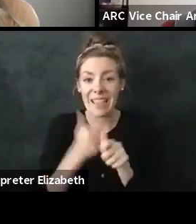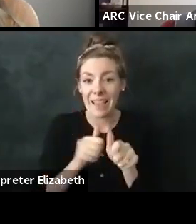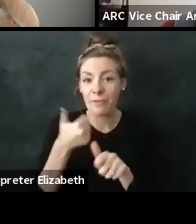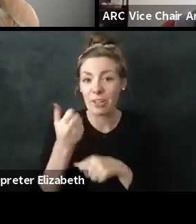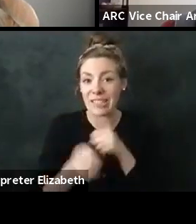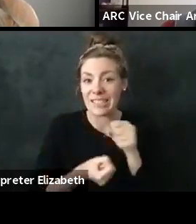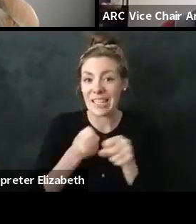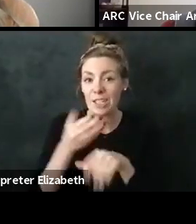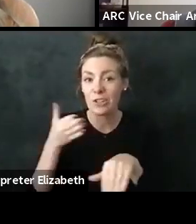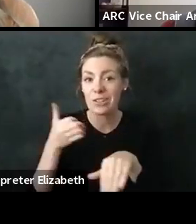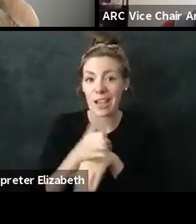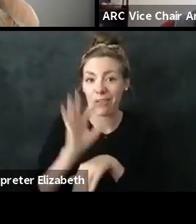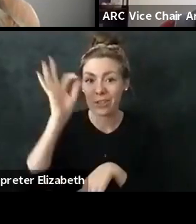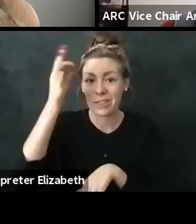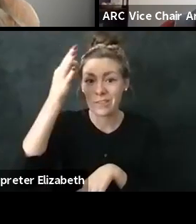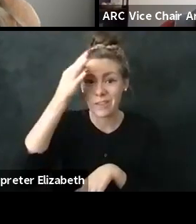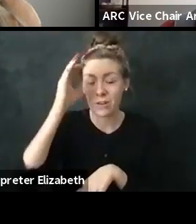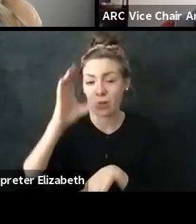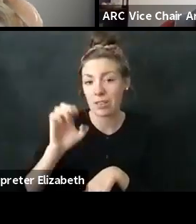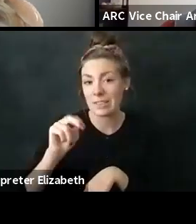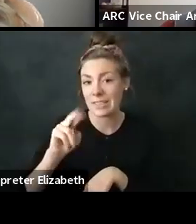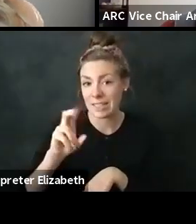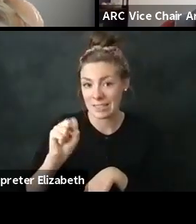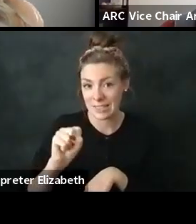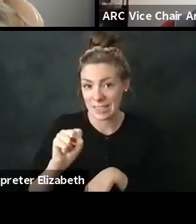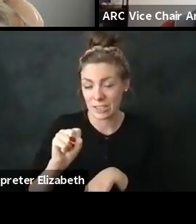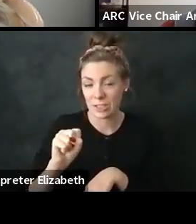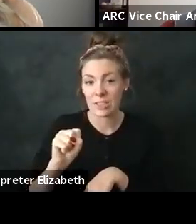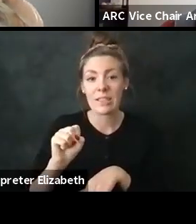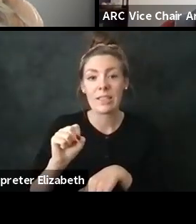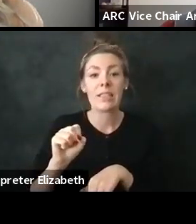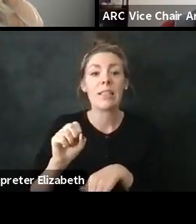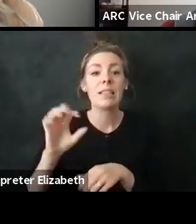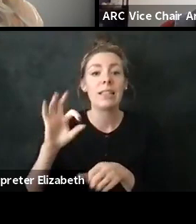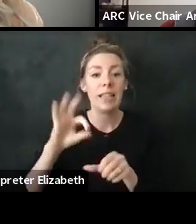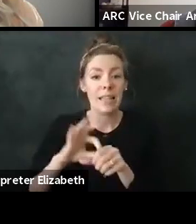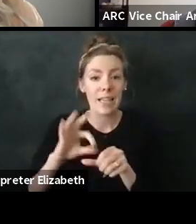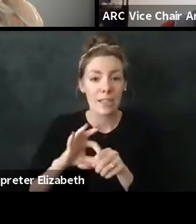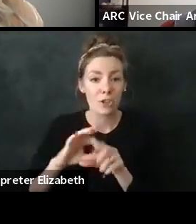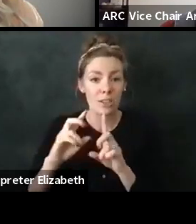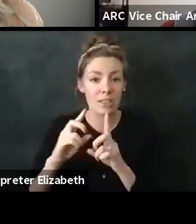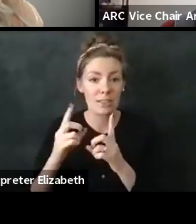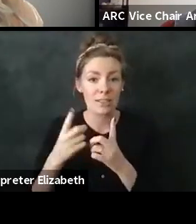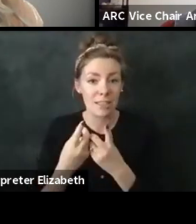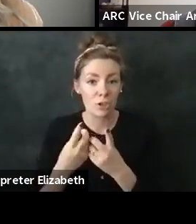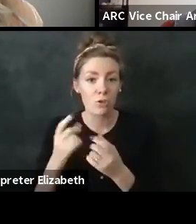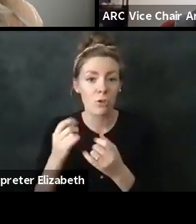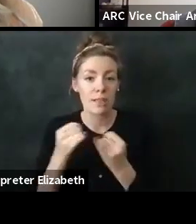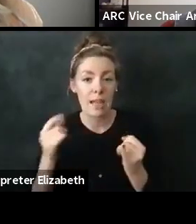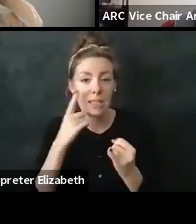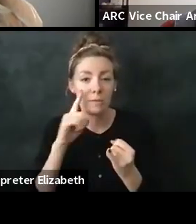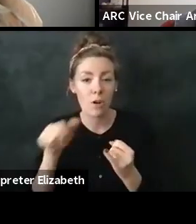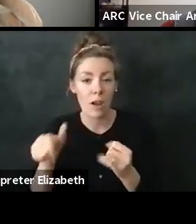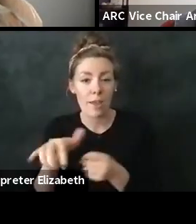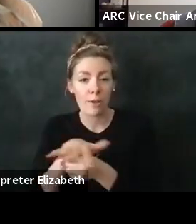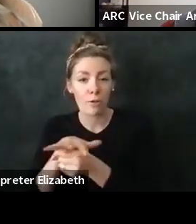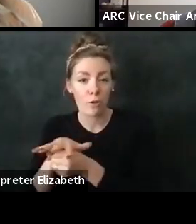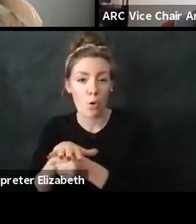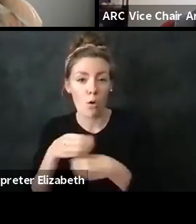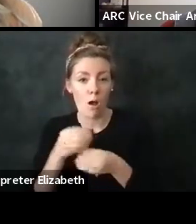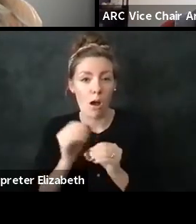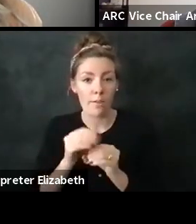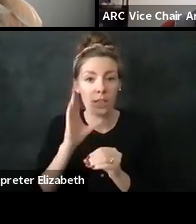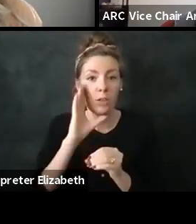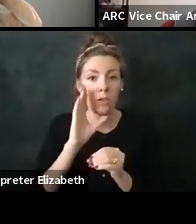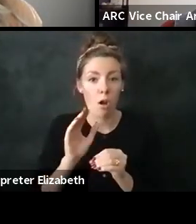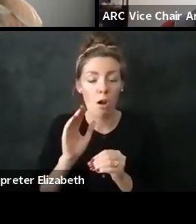the federal census. During redistricting, election district lines for federal, state, county, and other local elected offices are